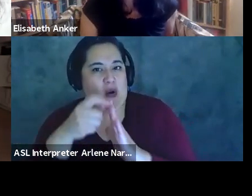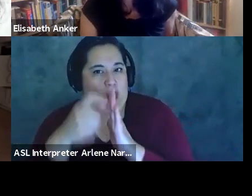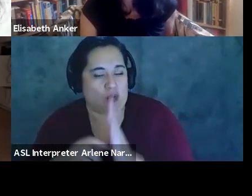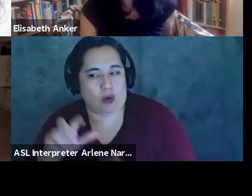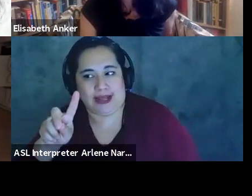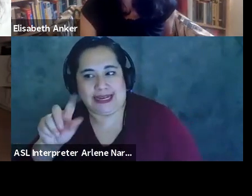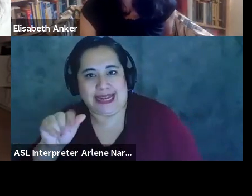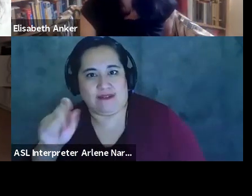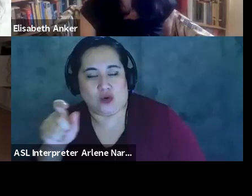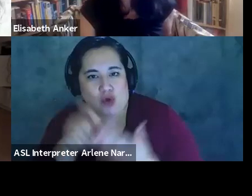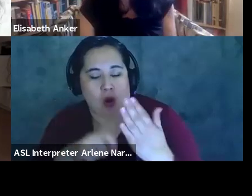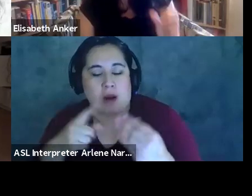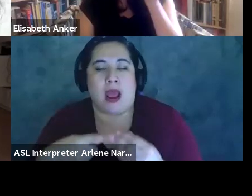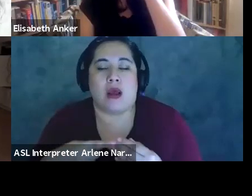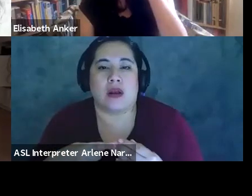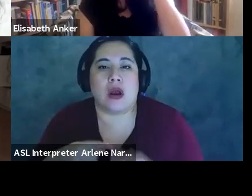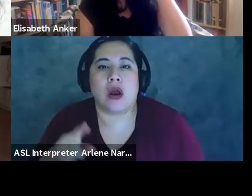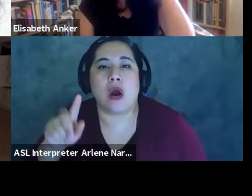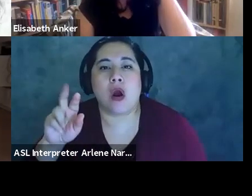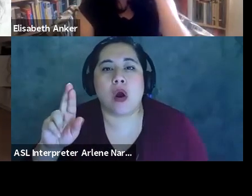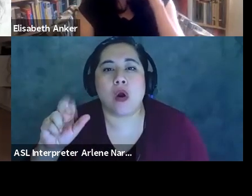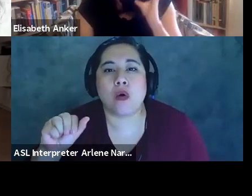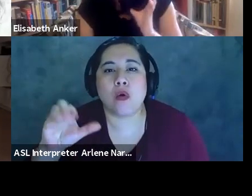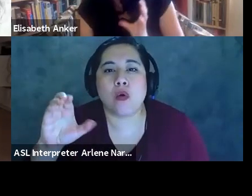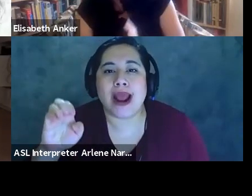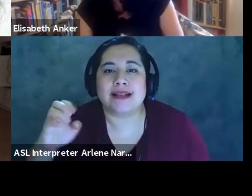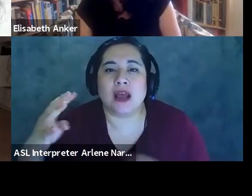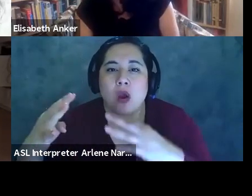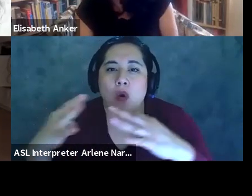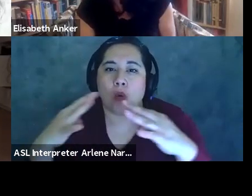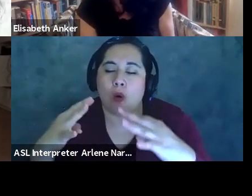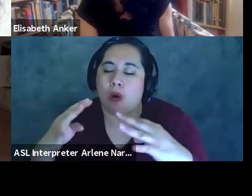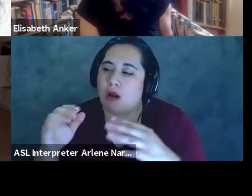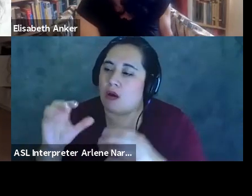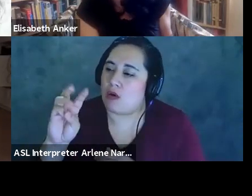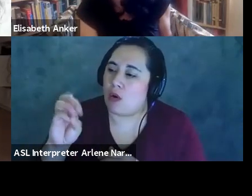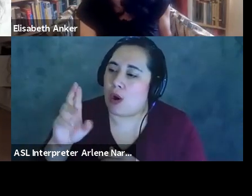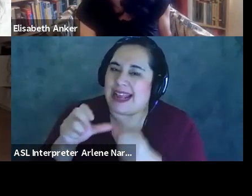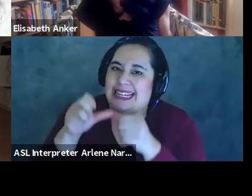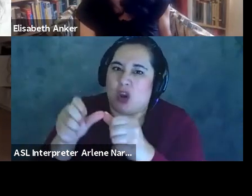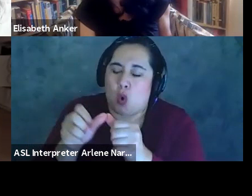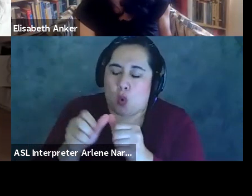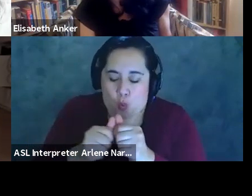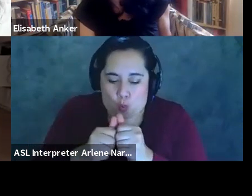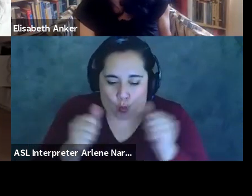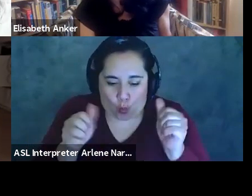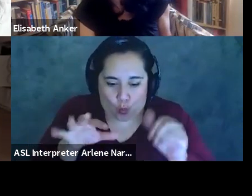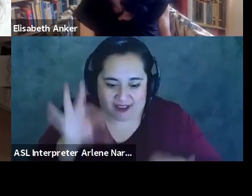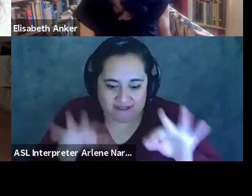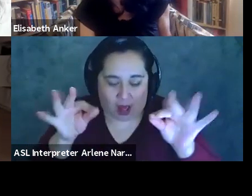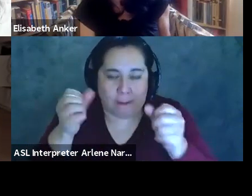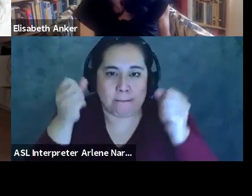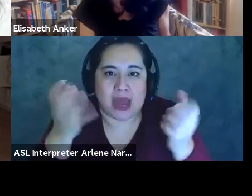David wrote about race war as a continuation or revealing many of the hallmarks of religious